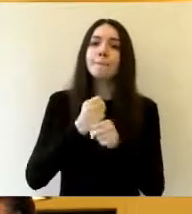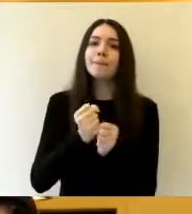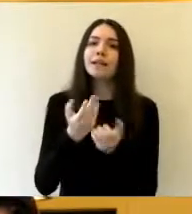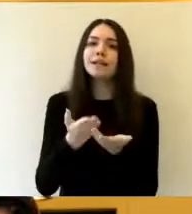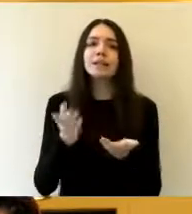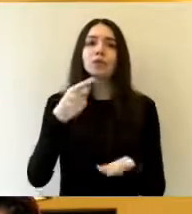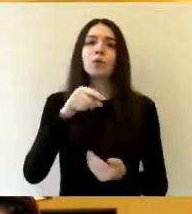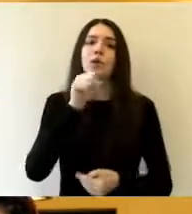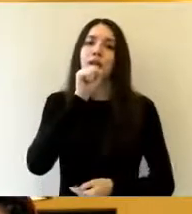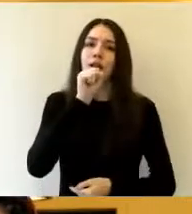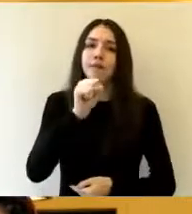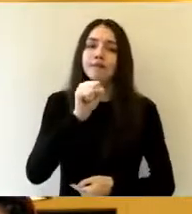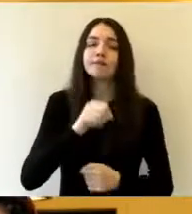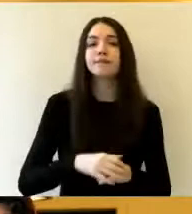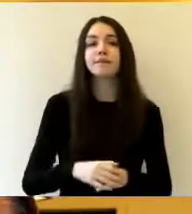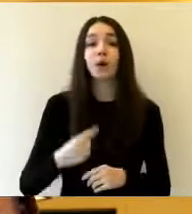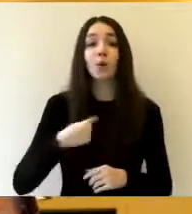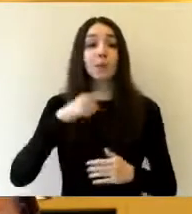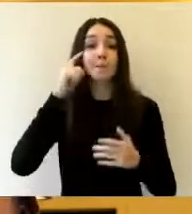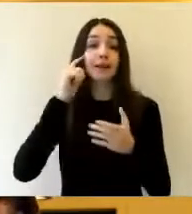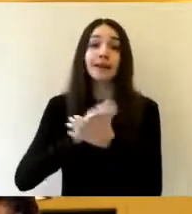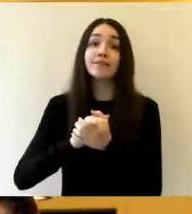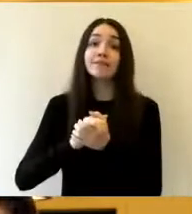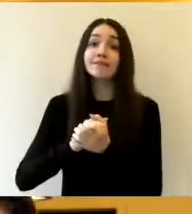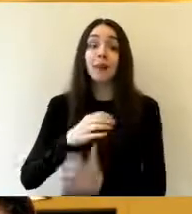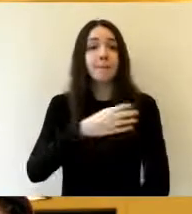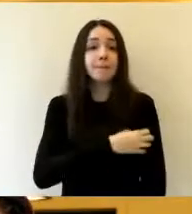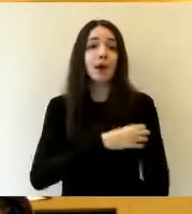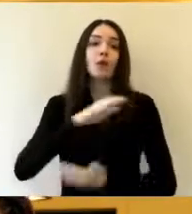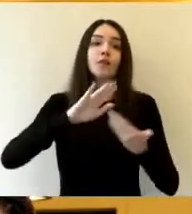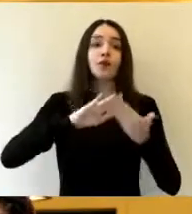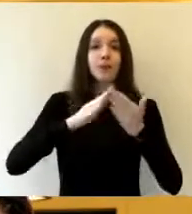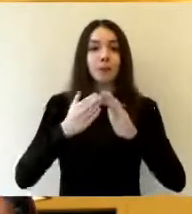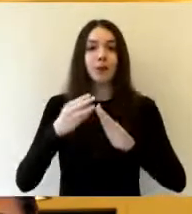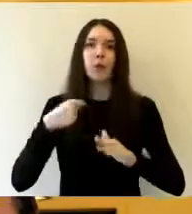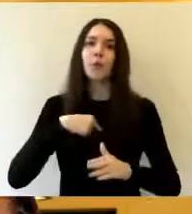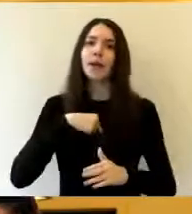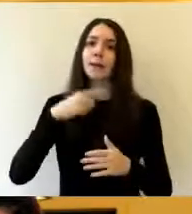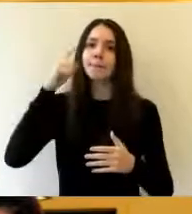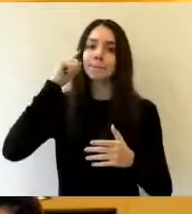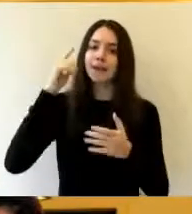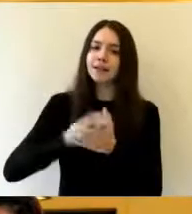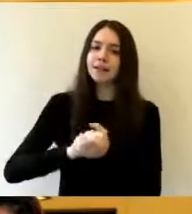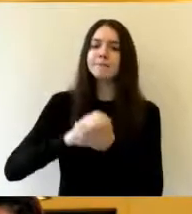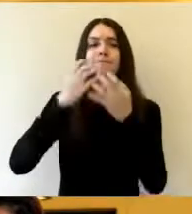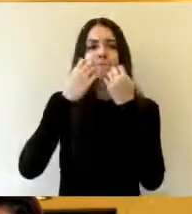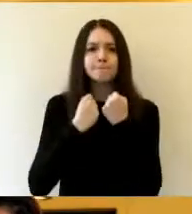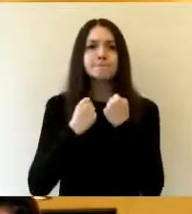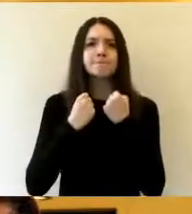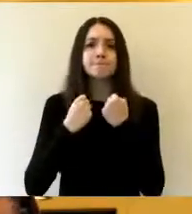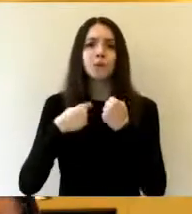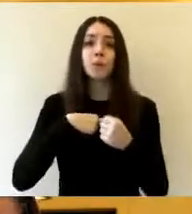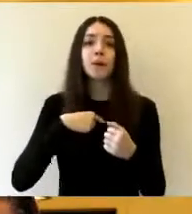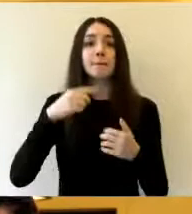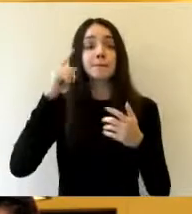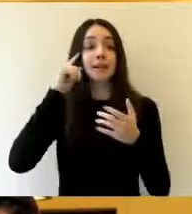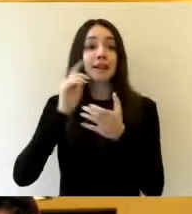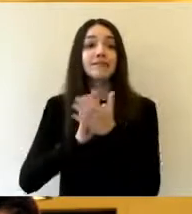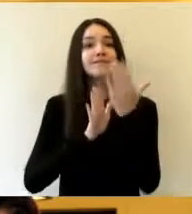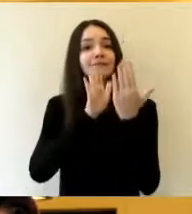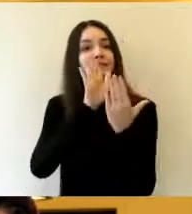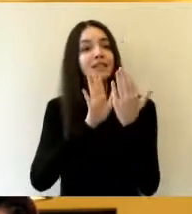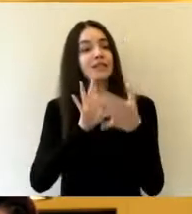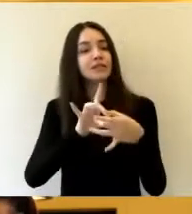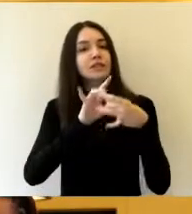you love. We believe in the power of community. We believe in giving a damn. We believe in face-to-face